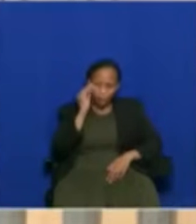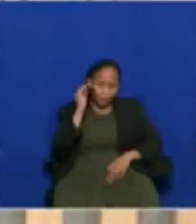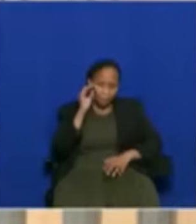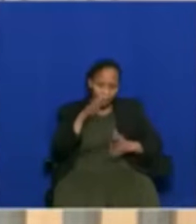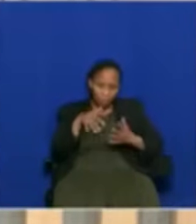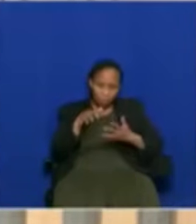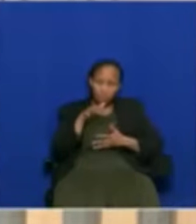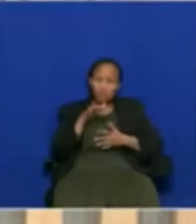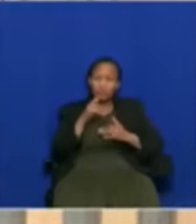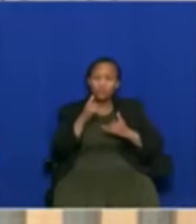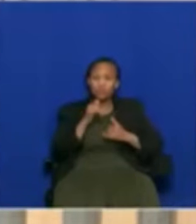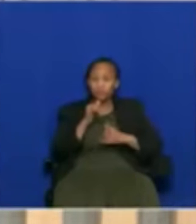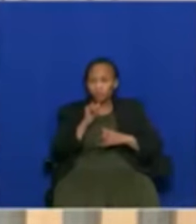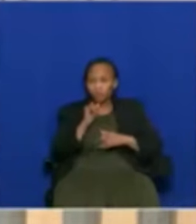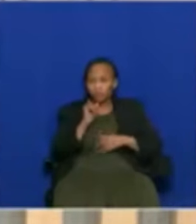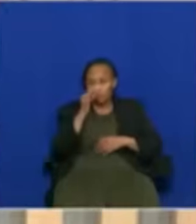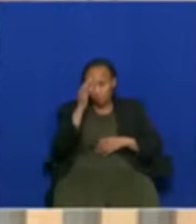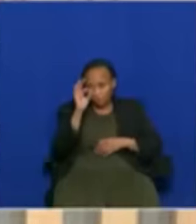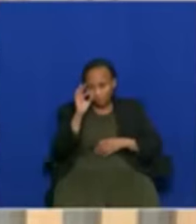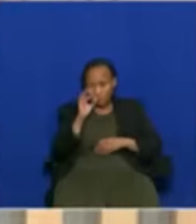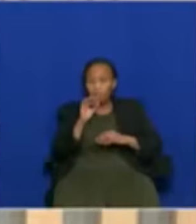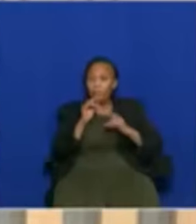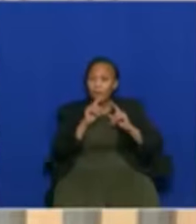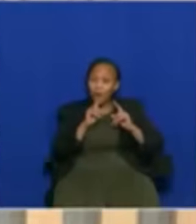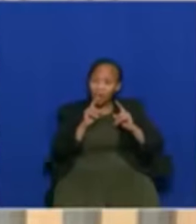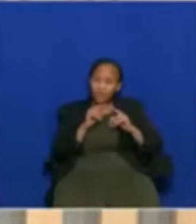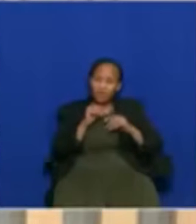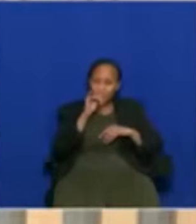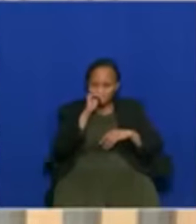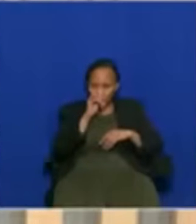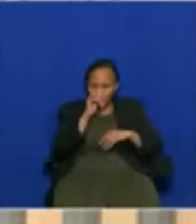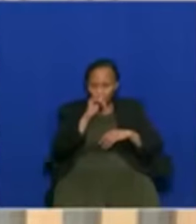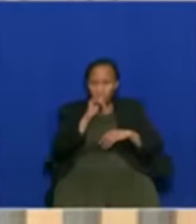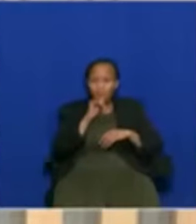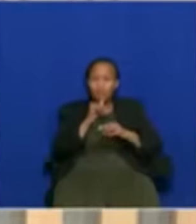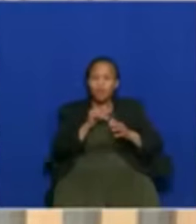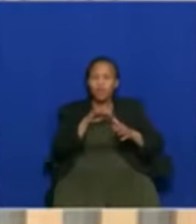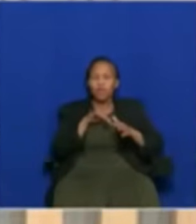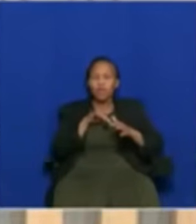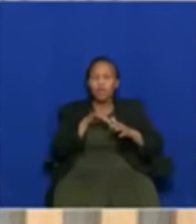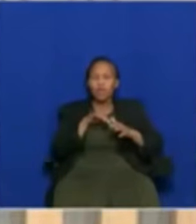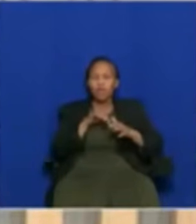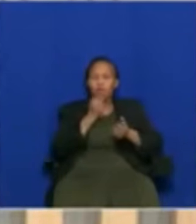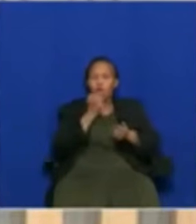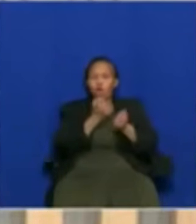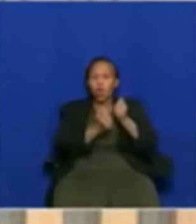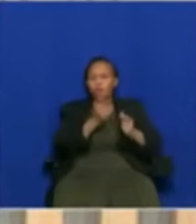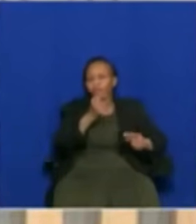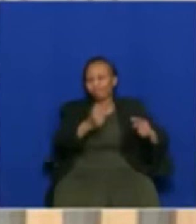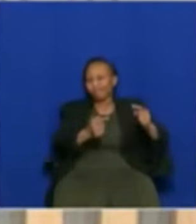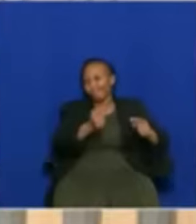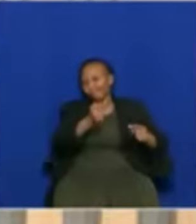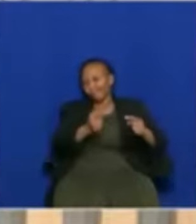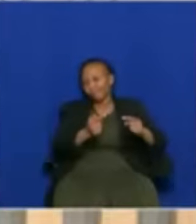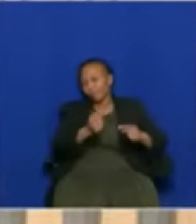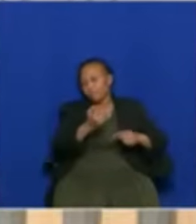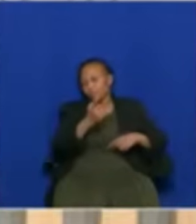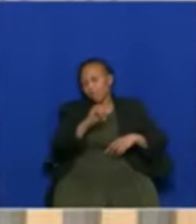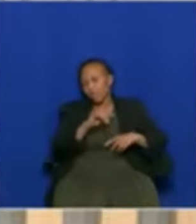criminal trial is pending. You remember that condition? Yes. Yes.